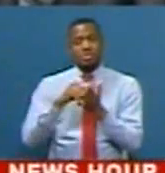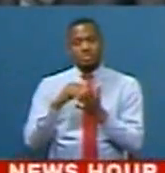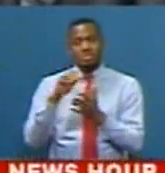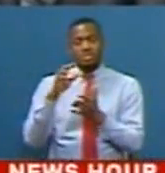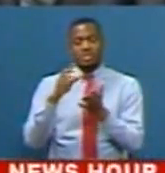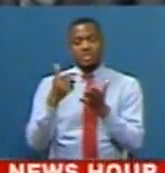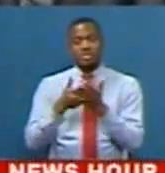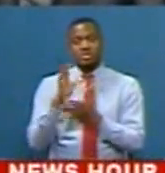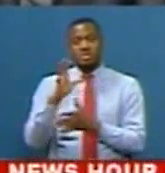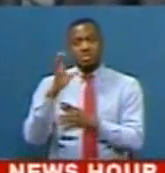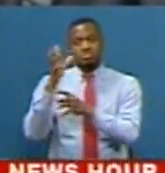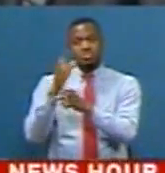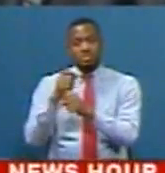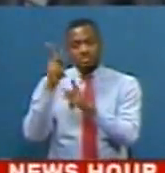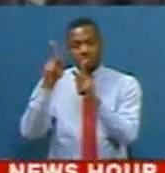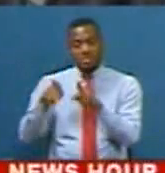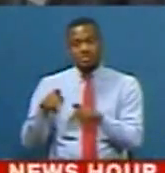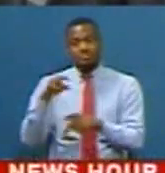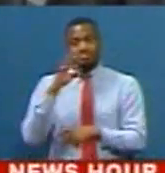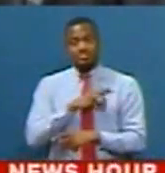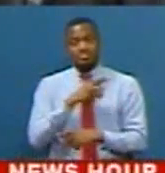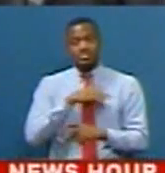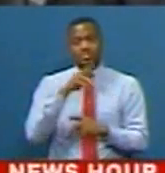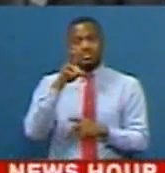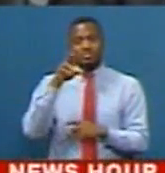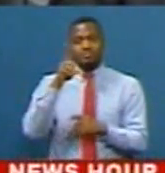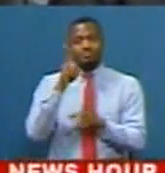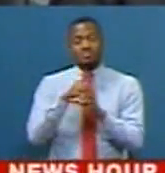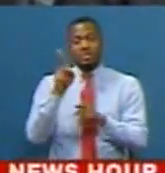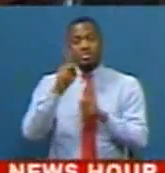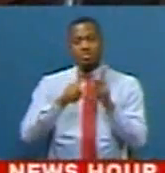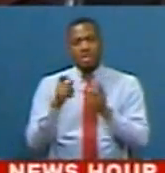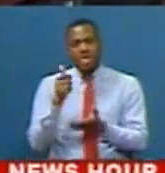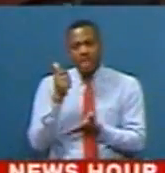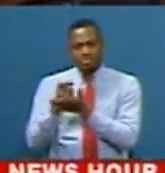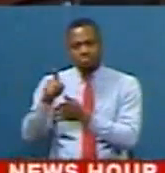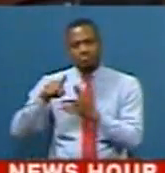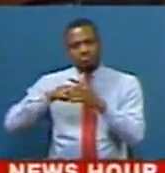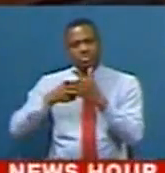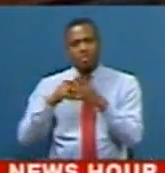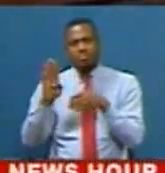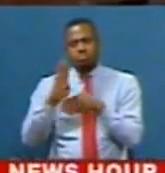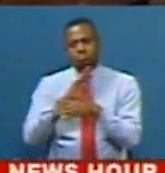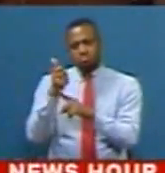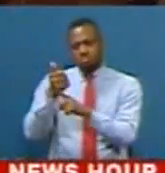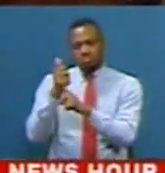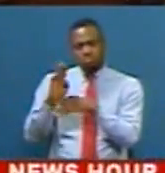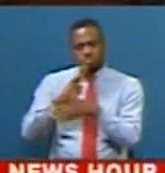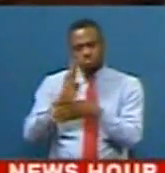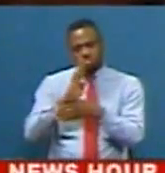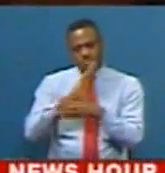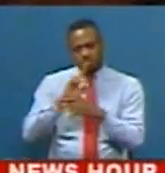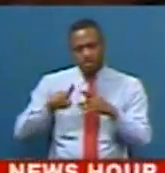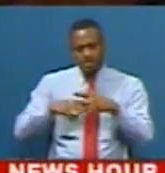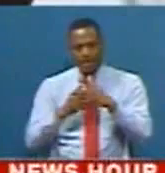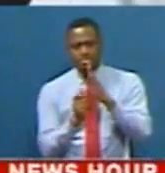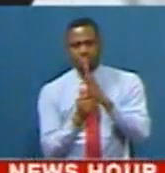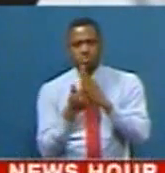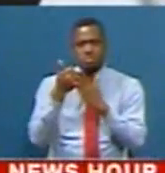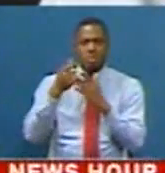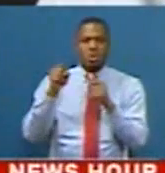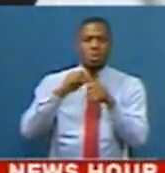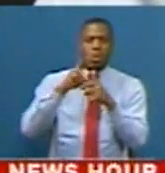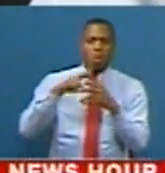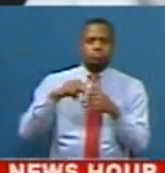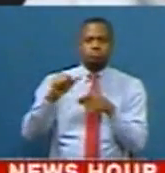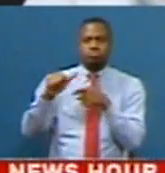cedis, received by the beneficiaries are to help them to either start businesses, undergo apprenticeship training,